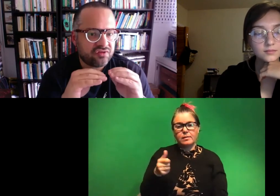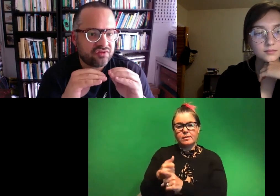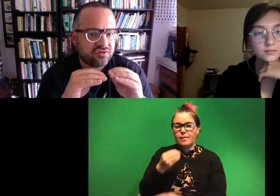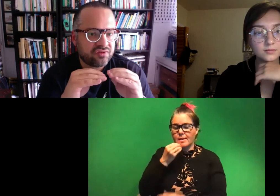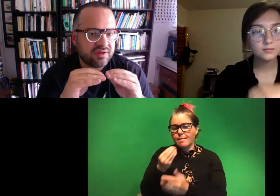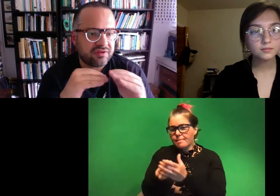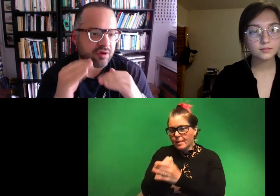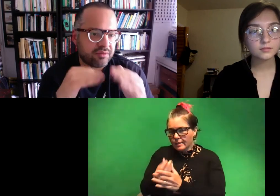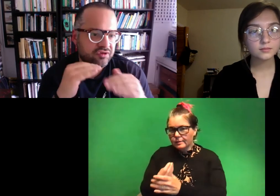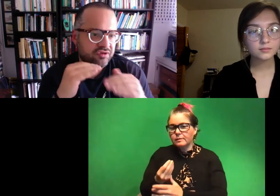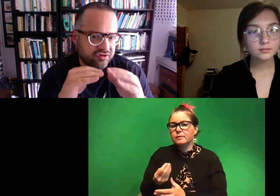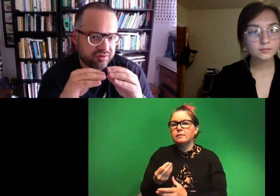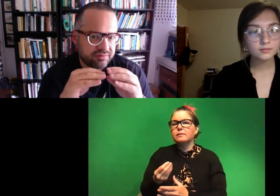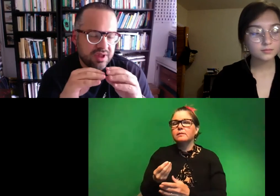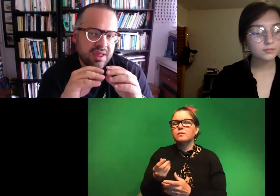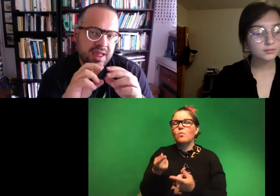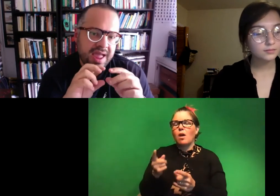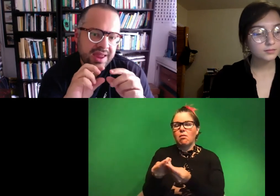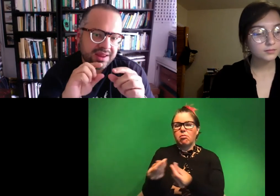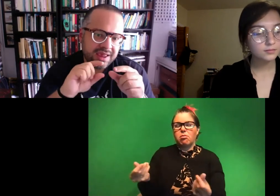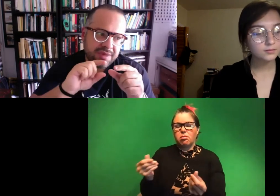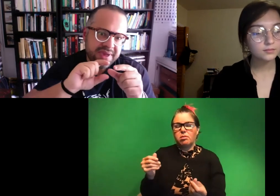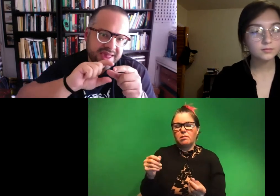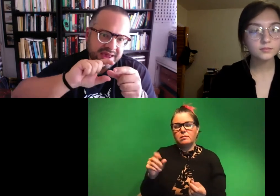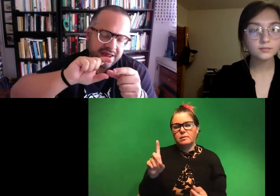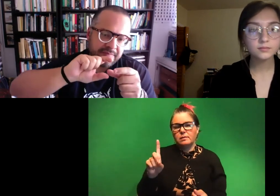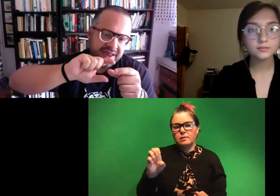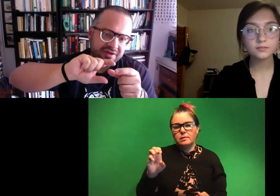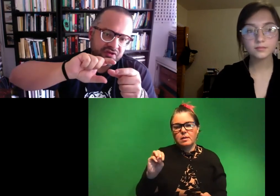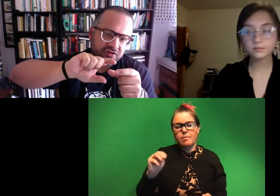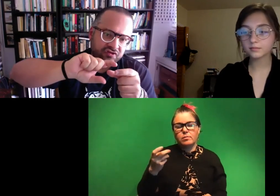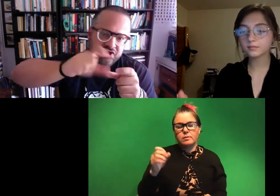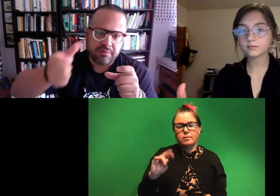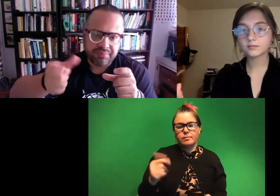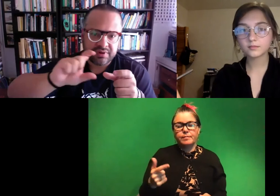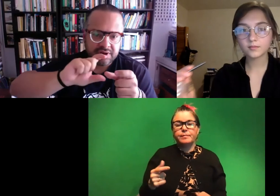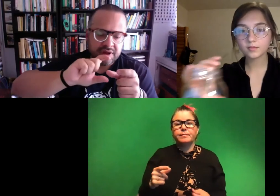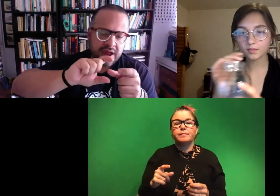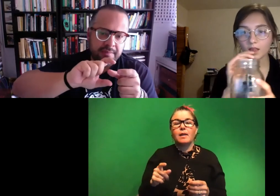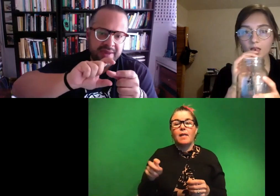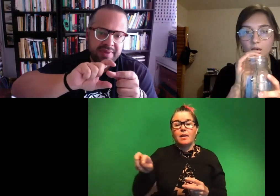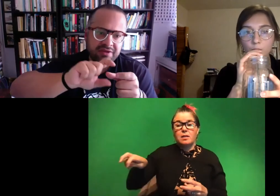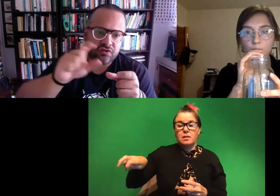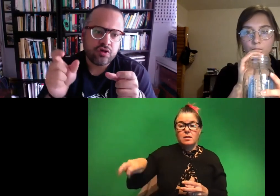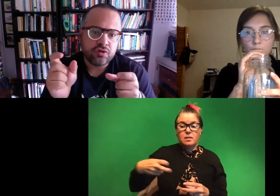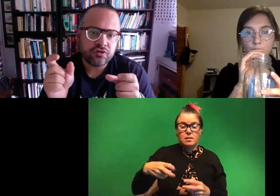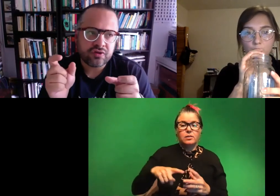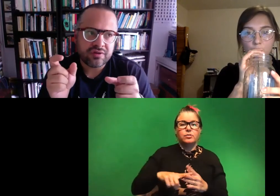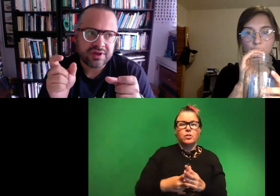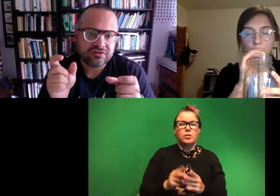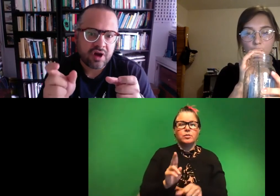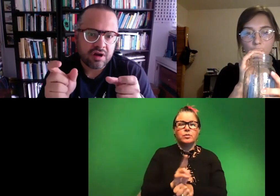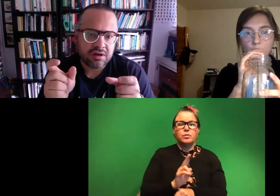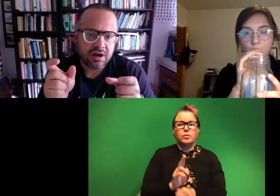plants in decomposition. And he makes this jump, and he begins to use